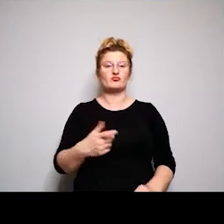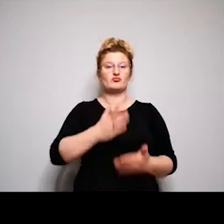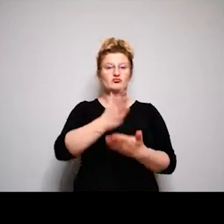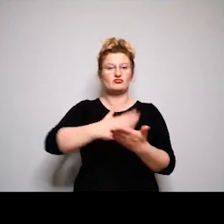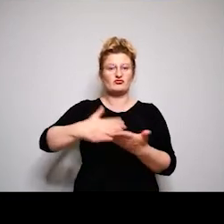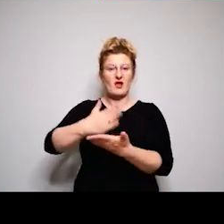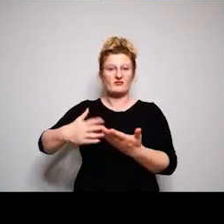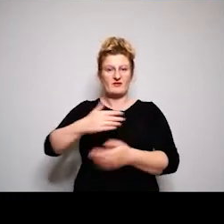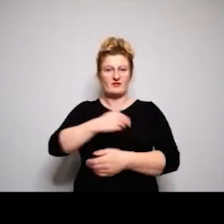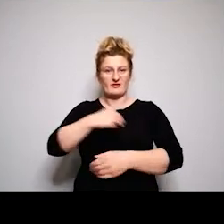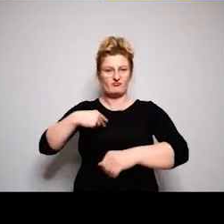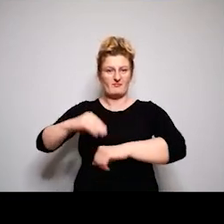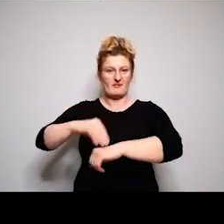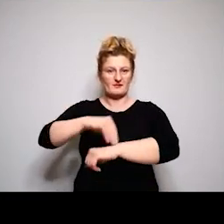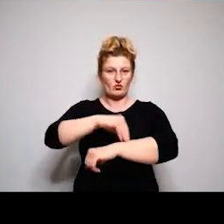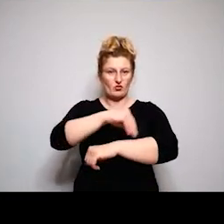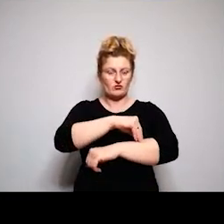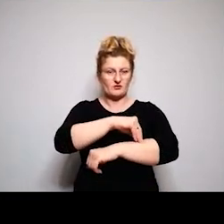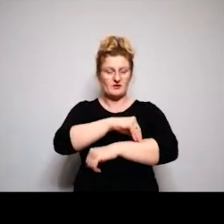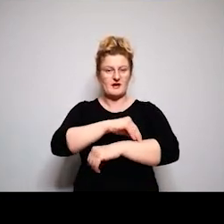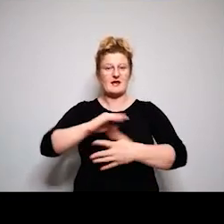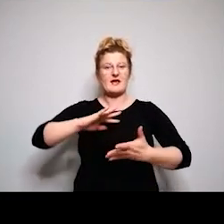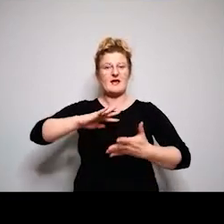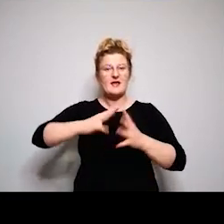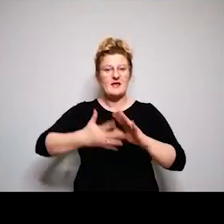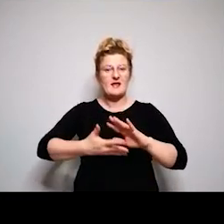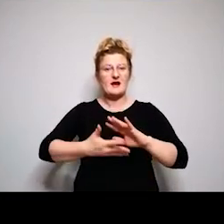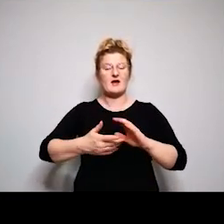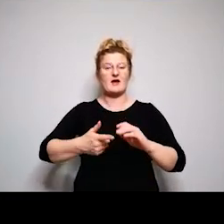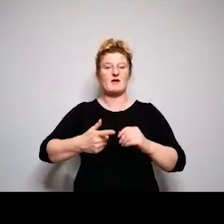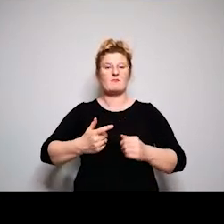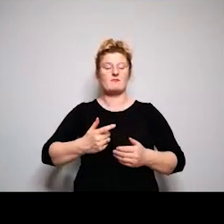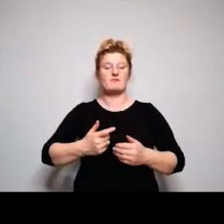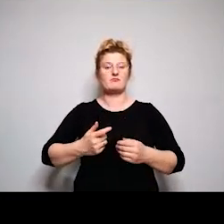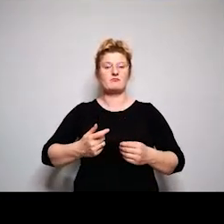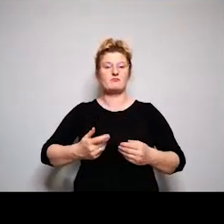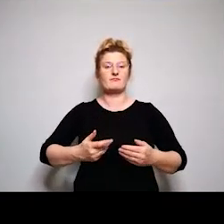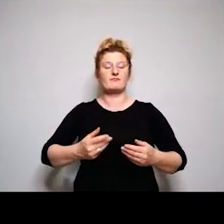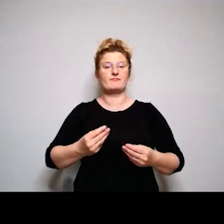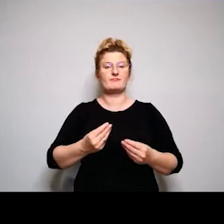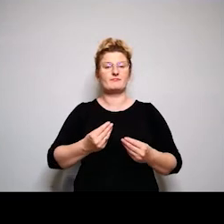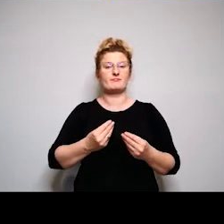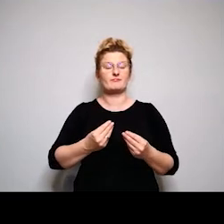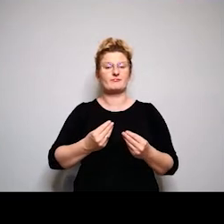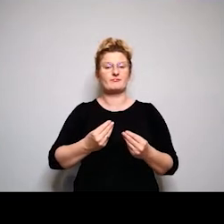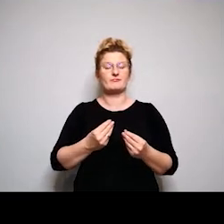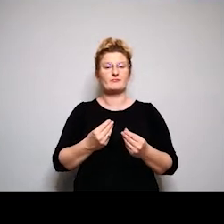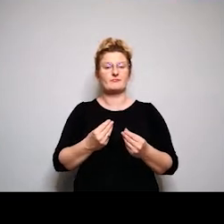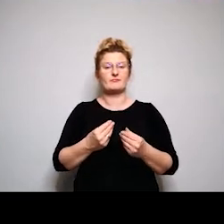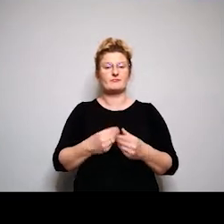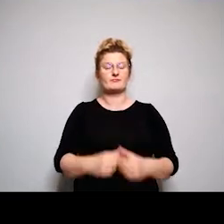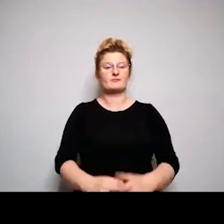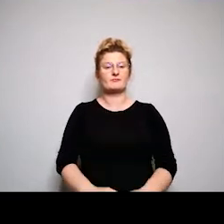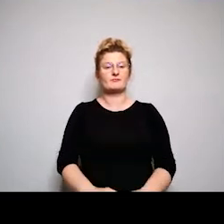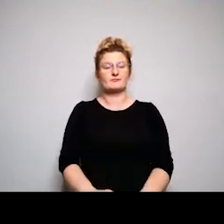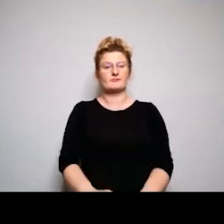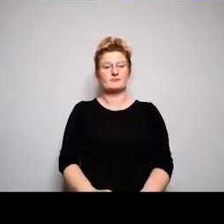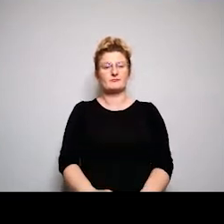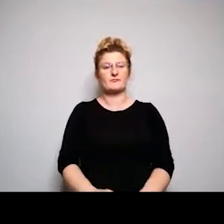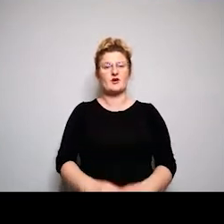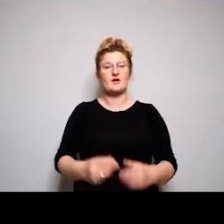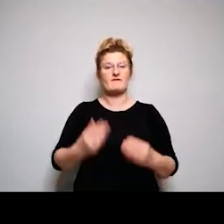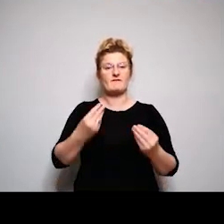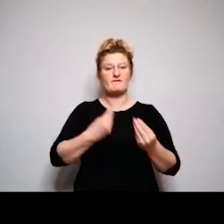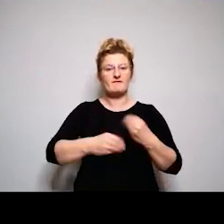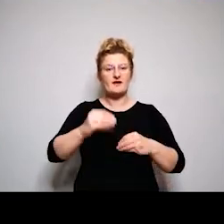assistance, rehabilitation, capacity building, and empowerment. So the intervention of our methodology